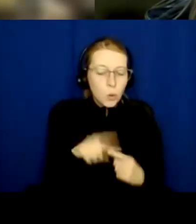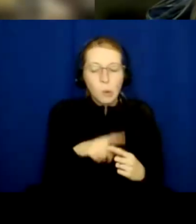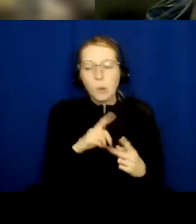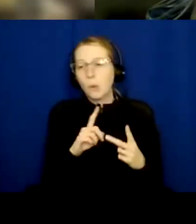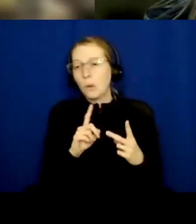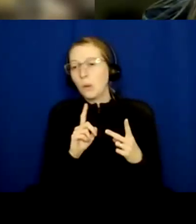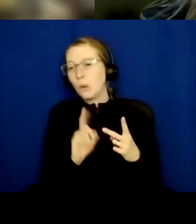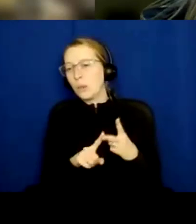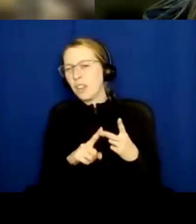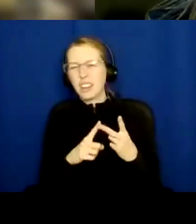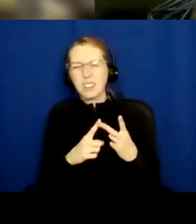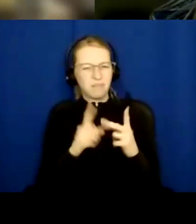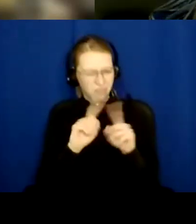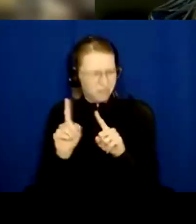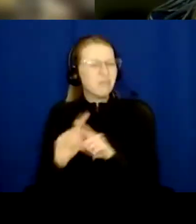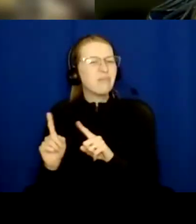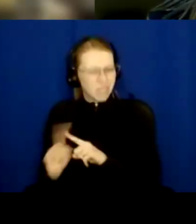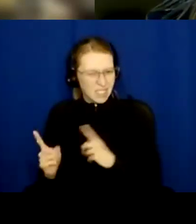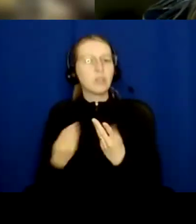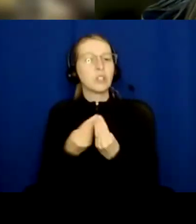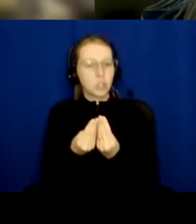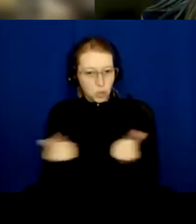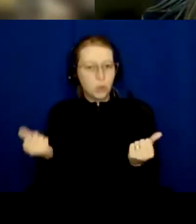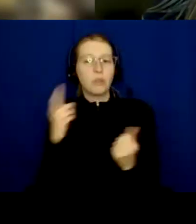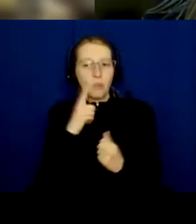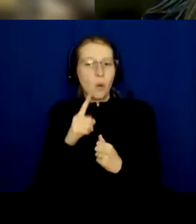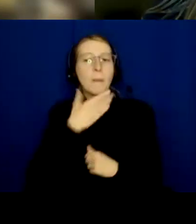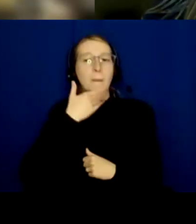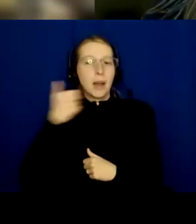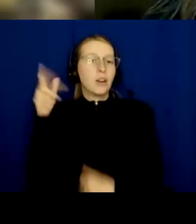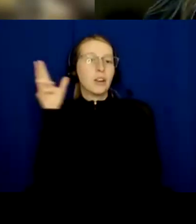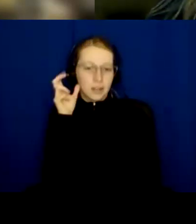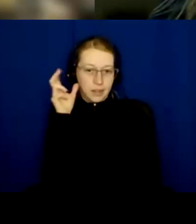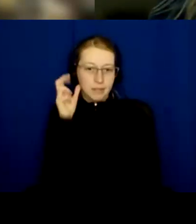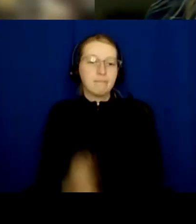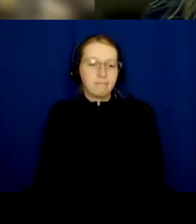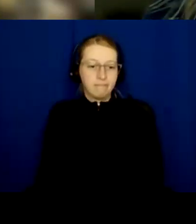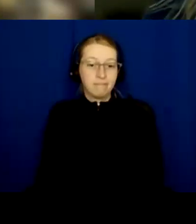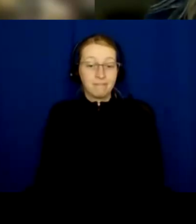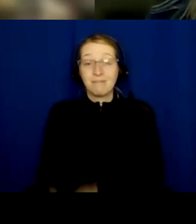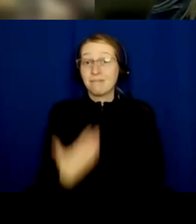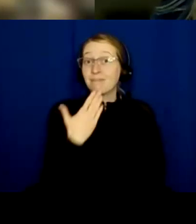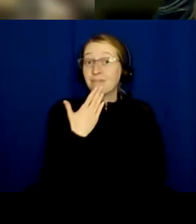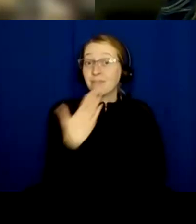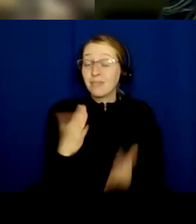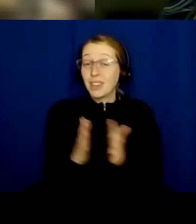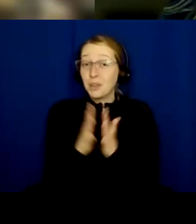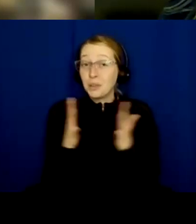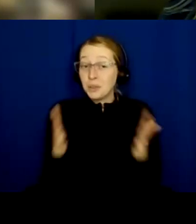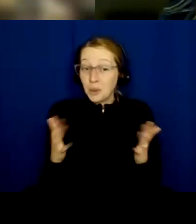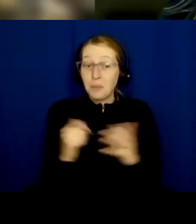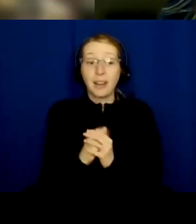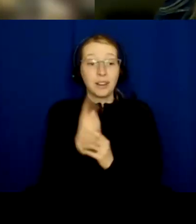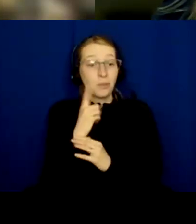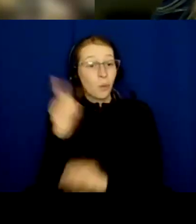what BedEar is, other solutions for better hearing. So thank you so much again to our